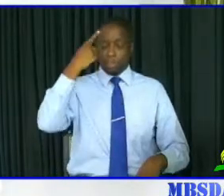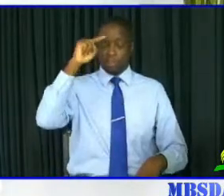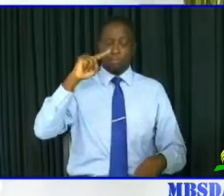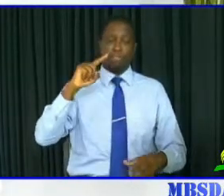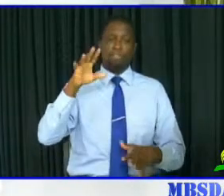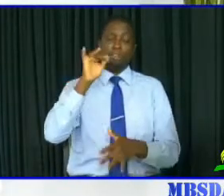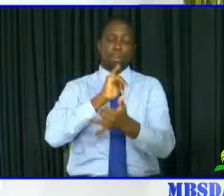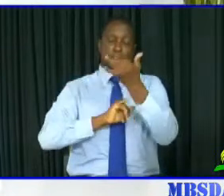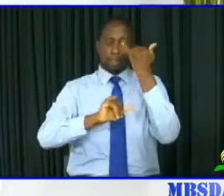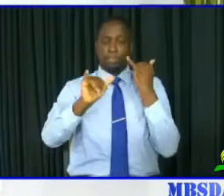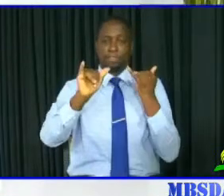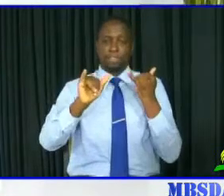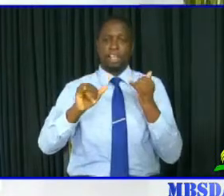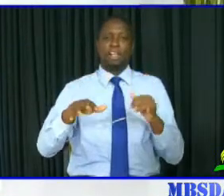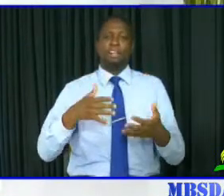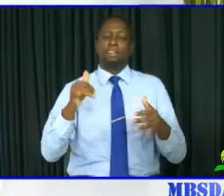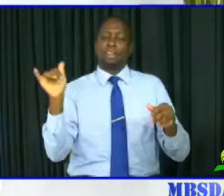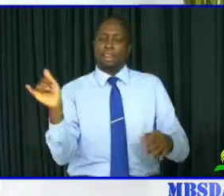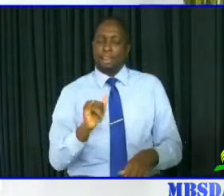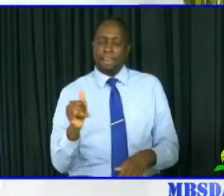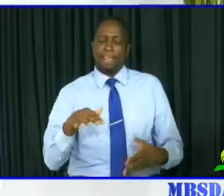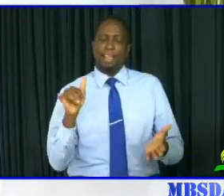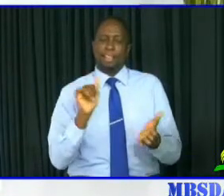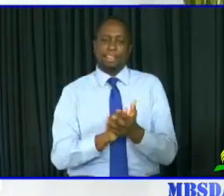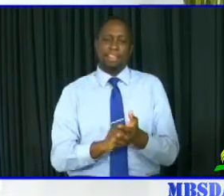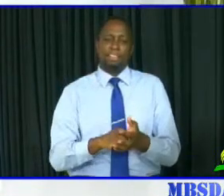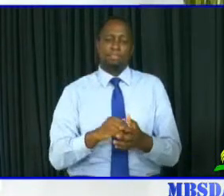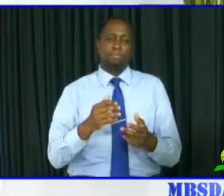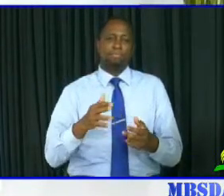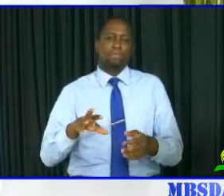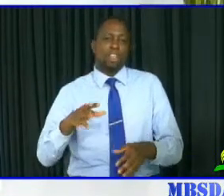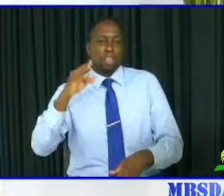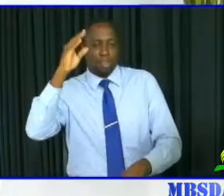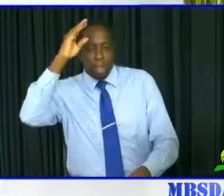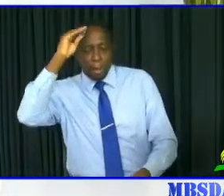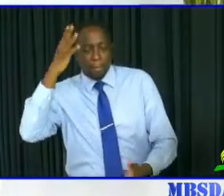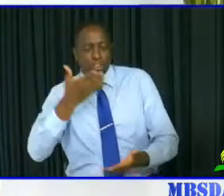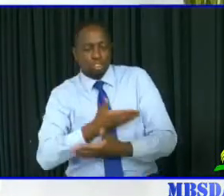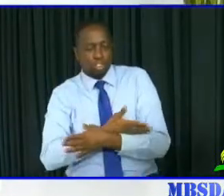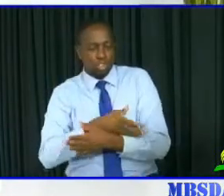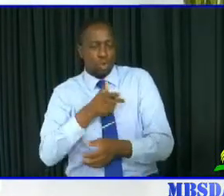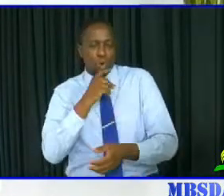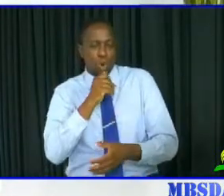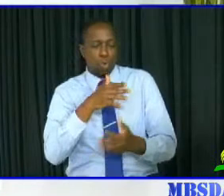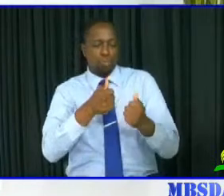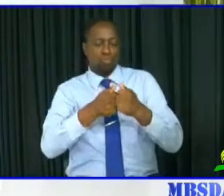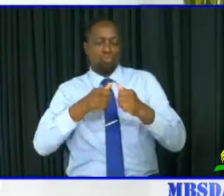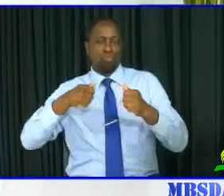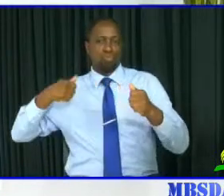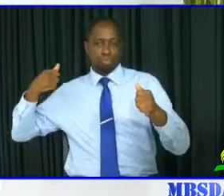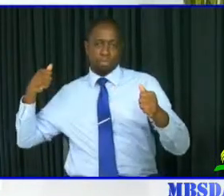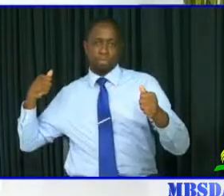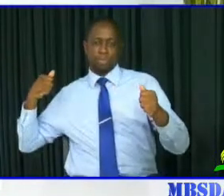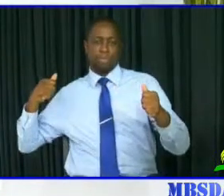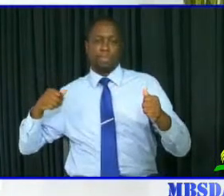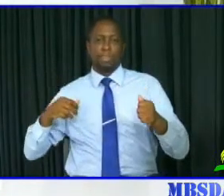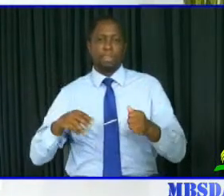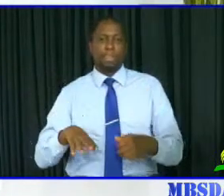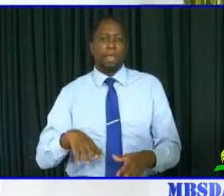Like that prodigal son, many of us have wandered from the foundations of our faith.